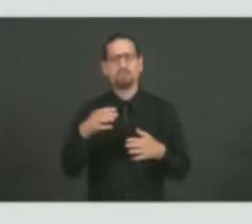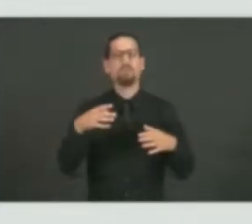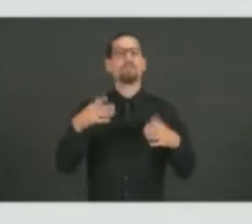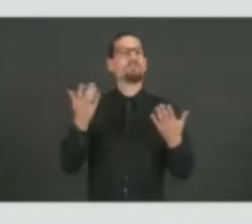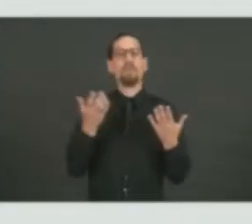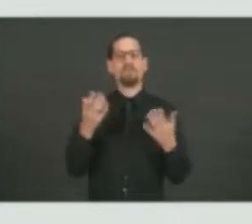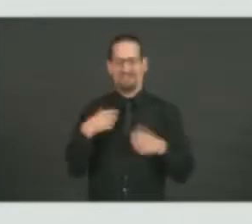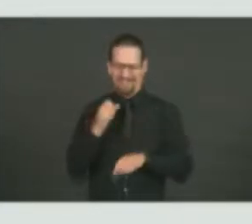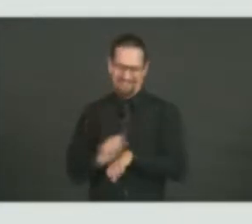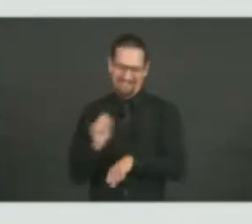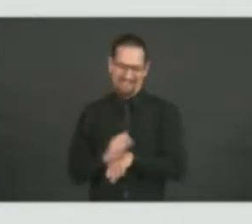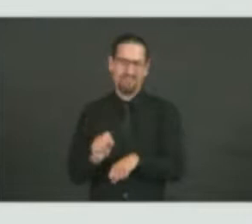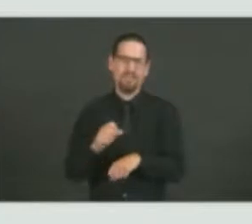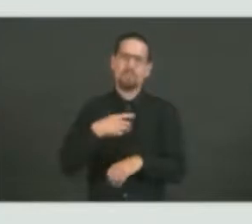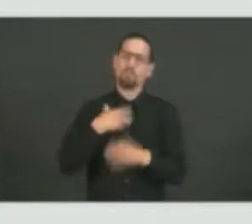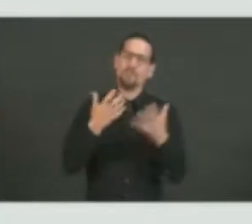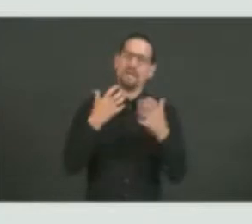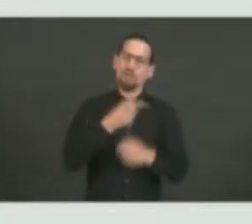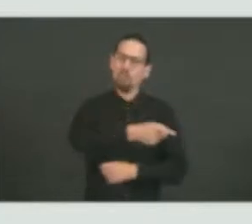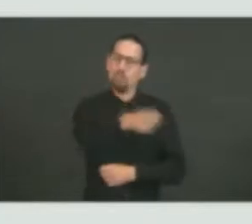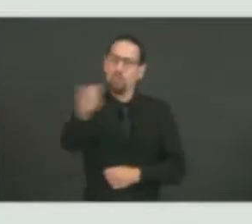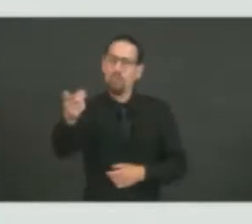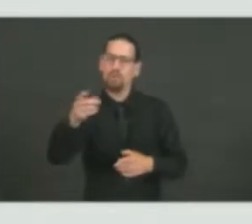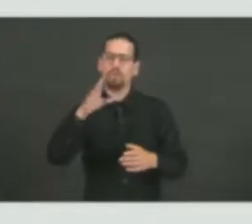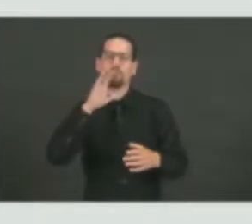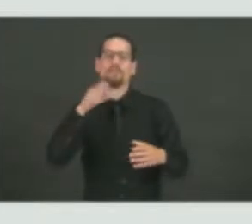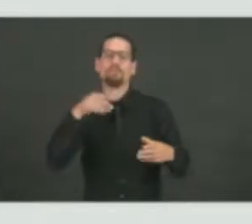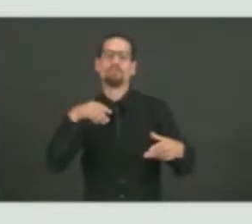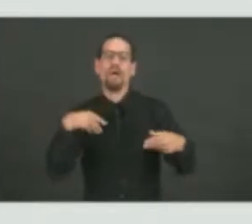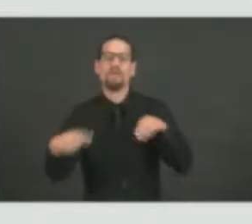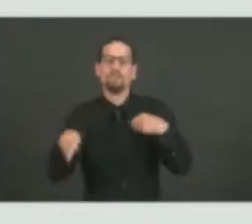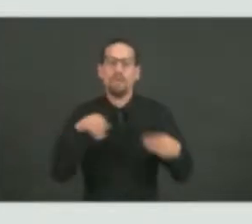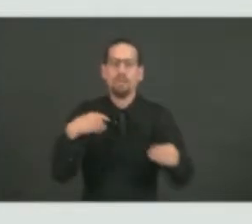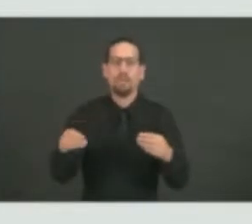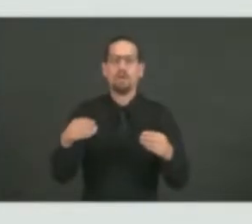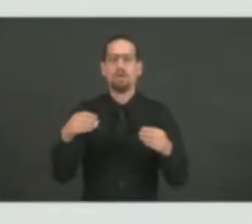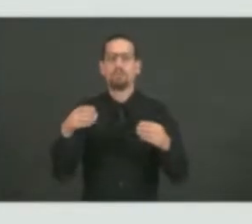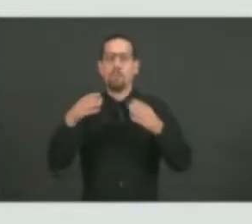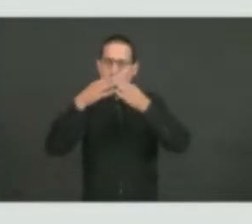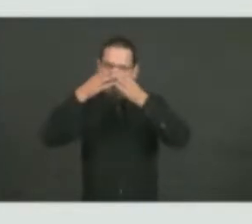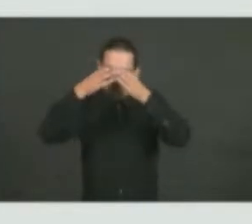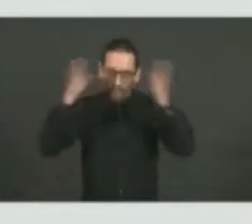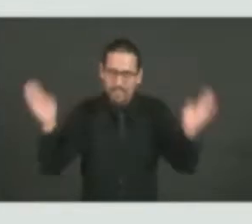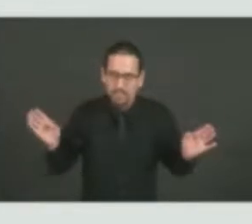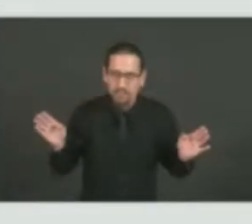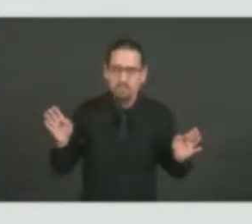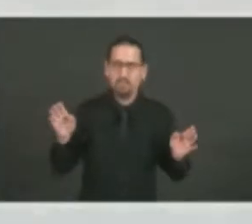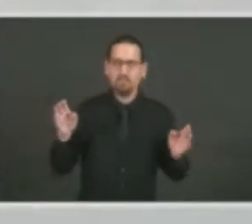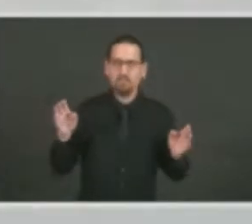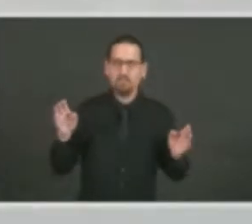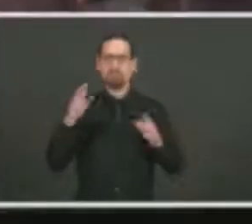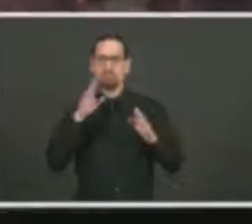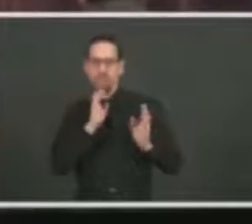calm, and let's work according to this timeline, and we'll make final decisions the week of the 16th.